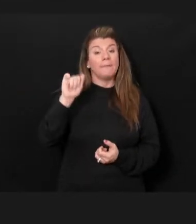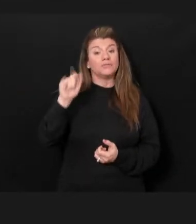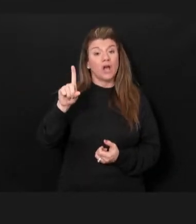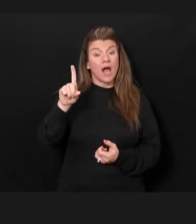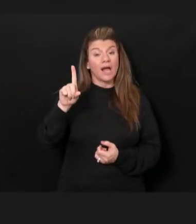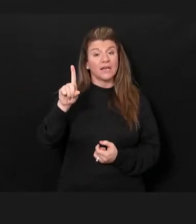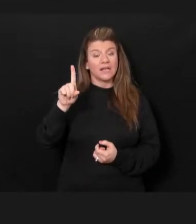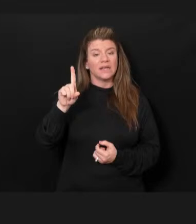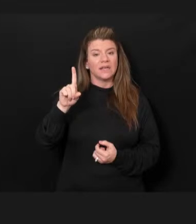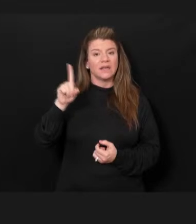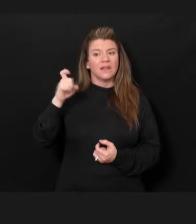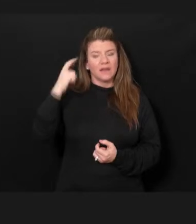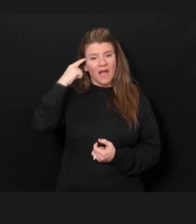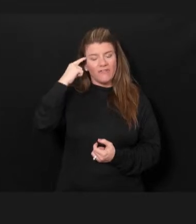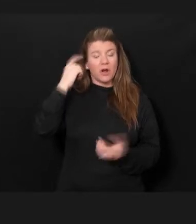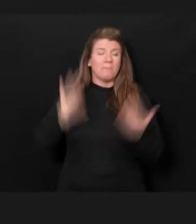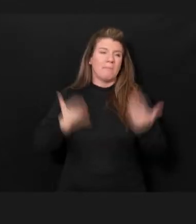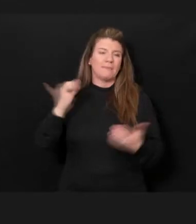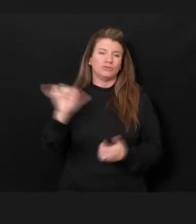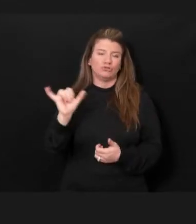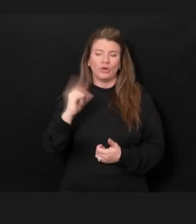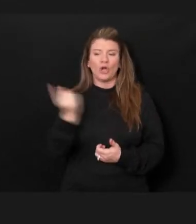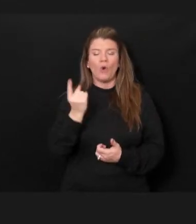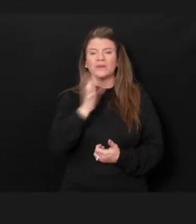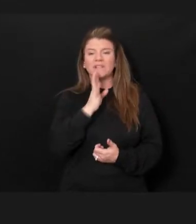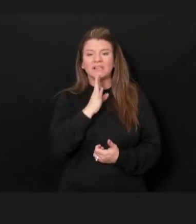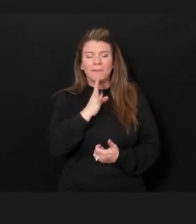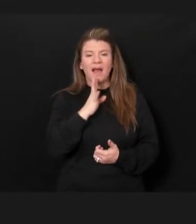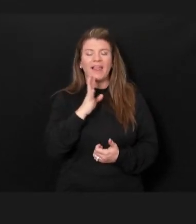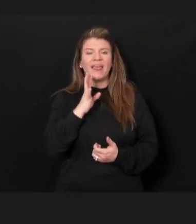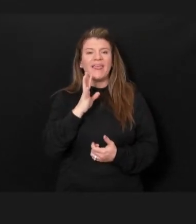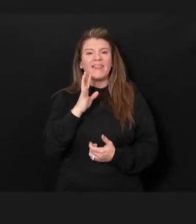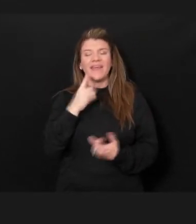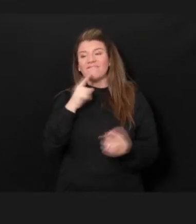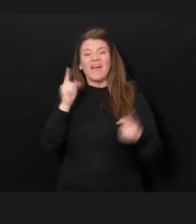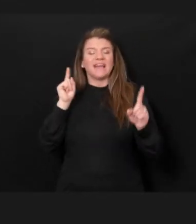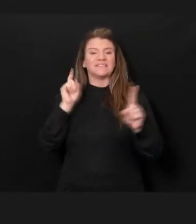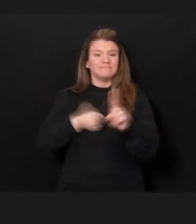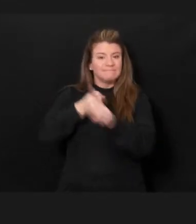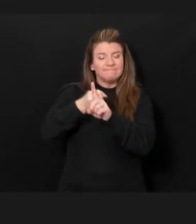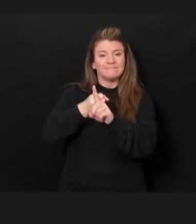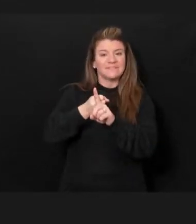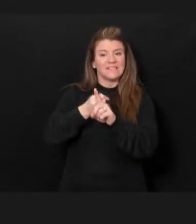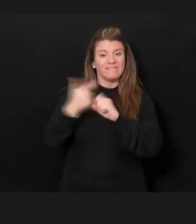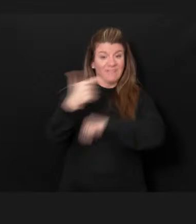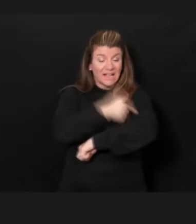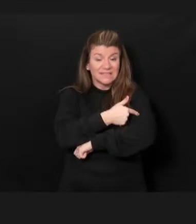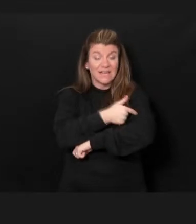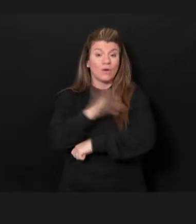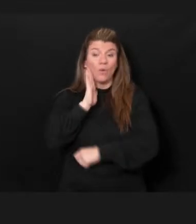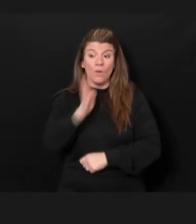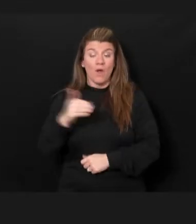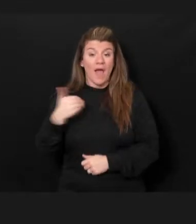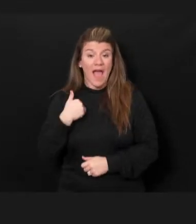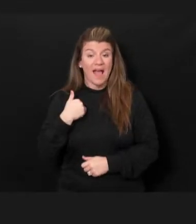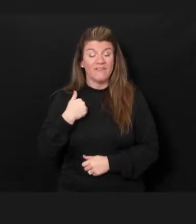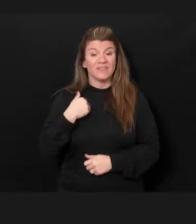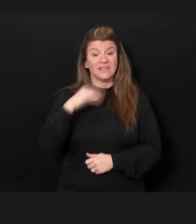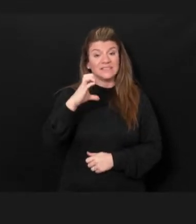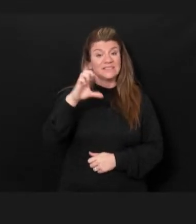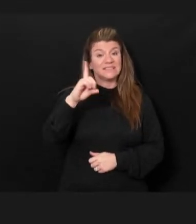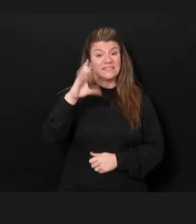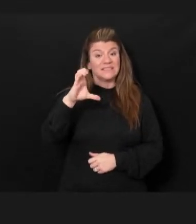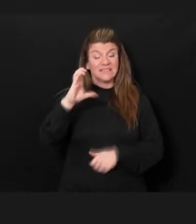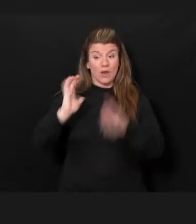perhaps the governor might want to weigh on this too, because he always talks about the effects of the vaccine. On the CDC website has been brought to